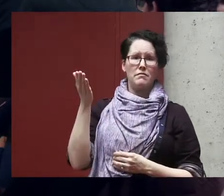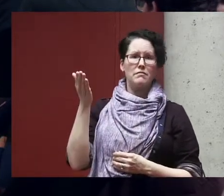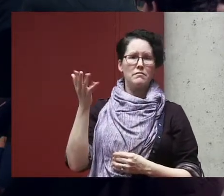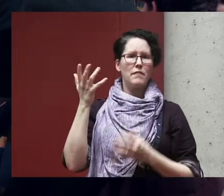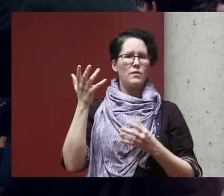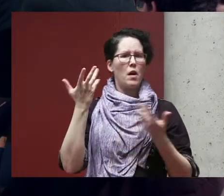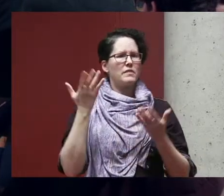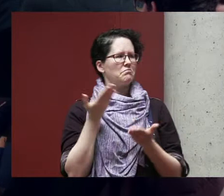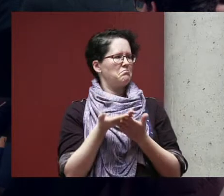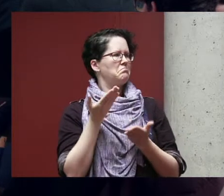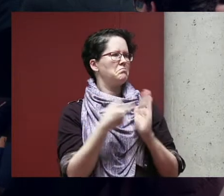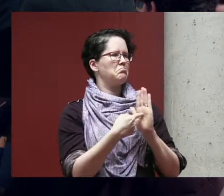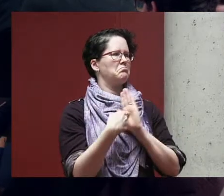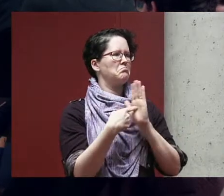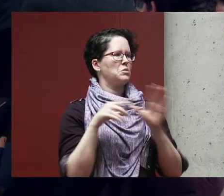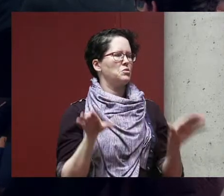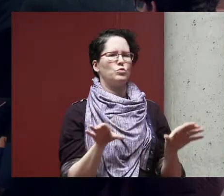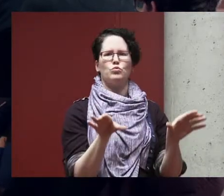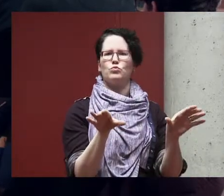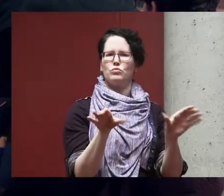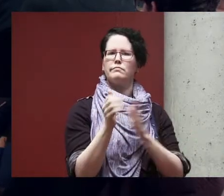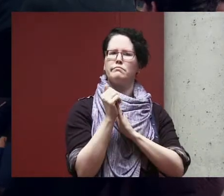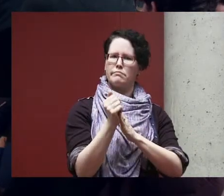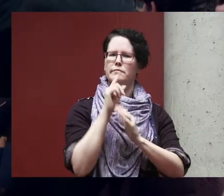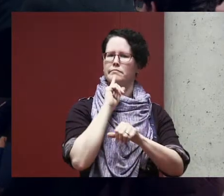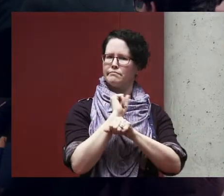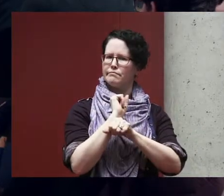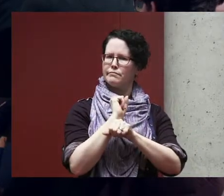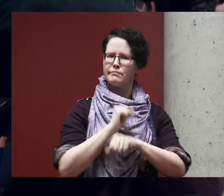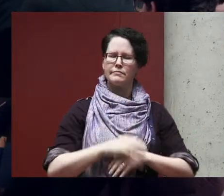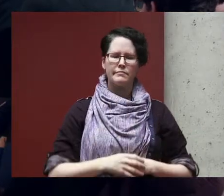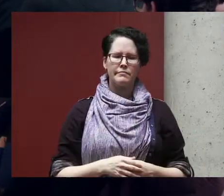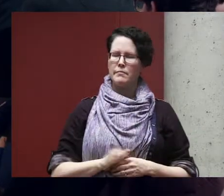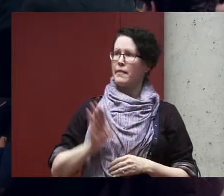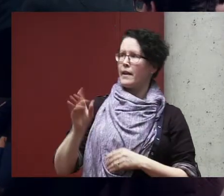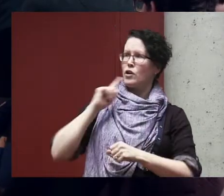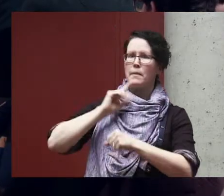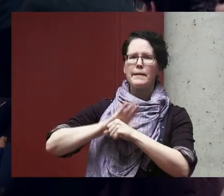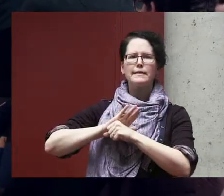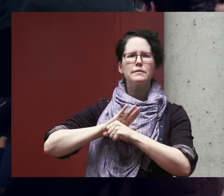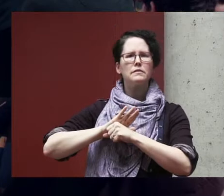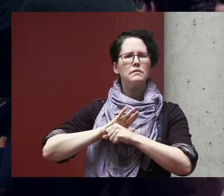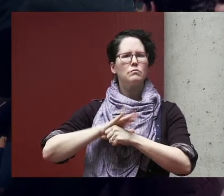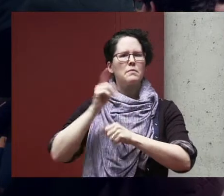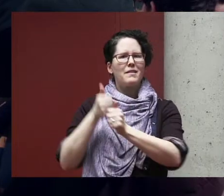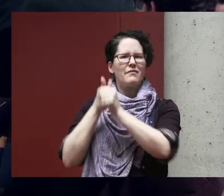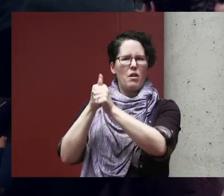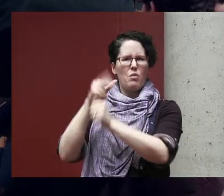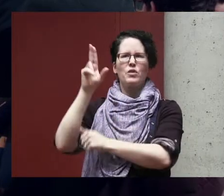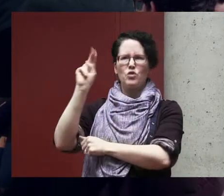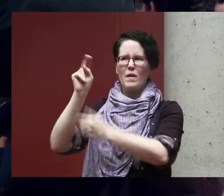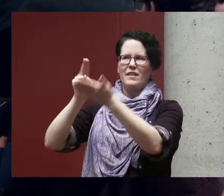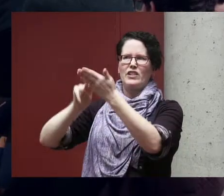role. I would like them to uphold their commitment to the UN Convention the Government of